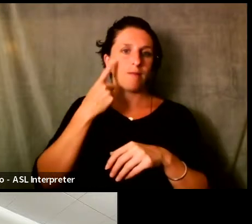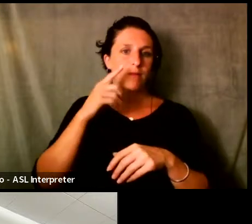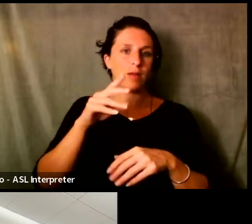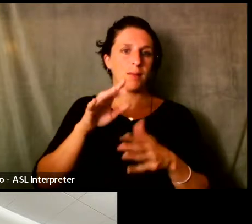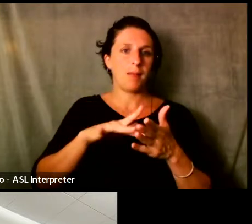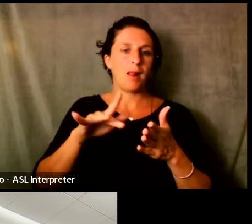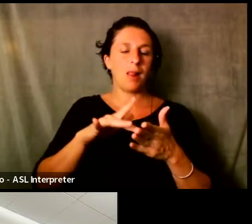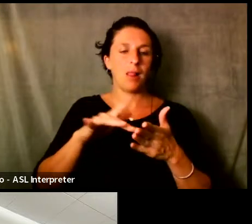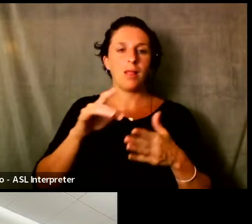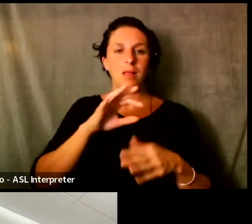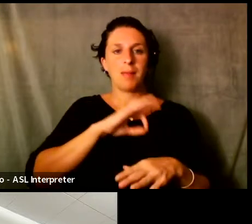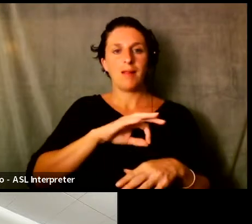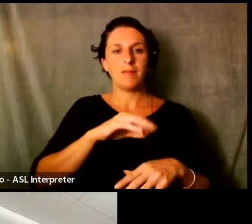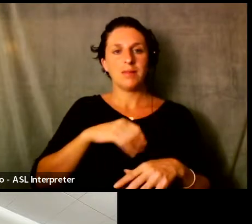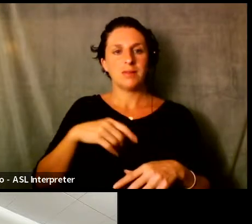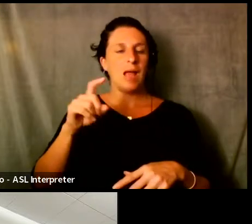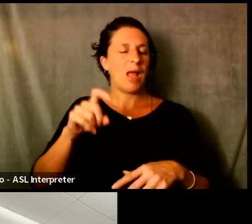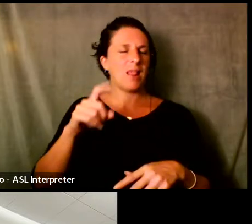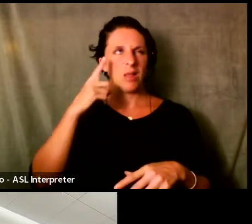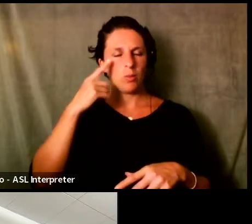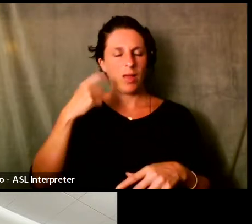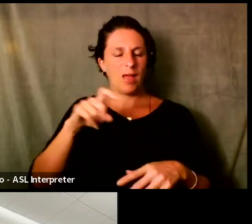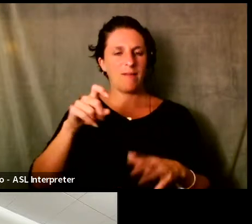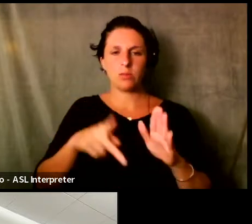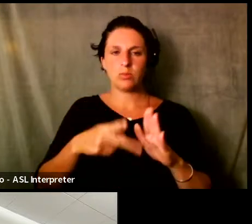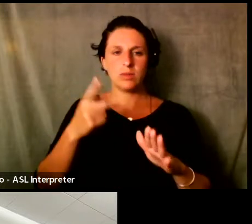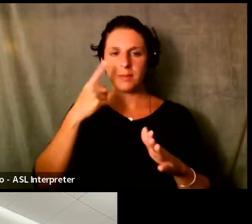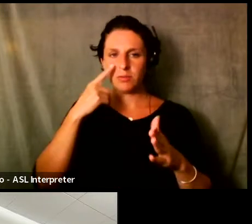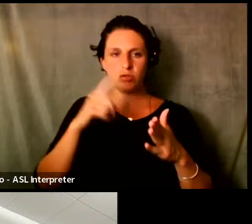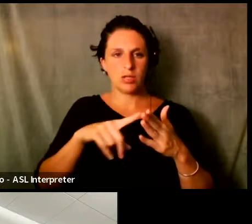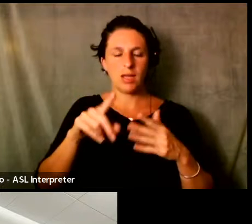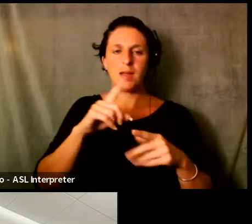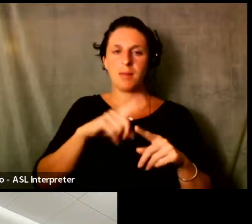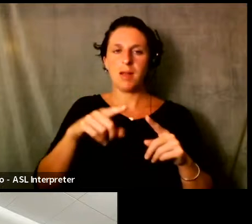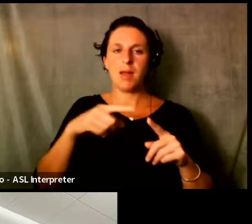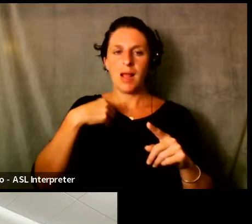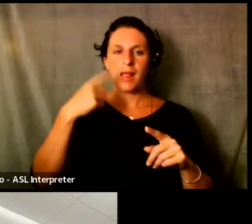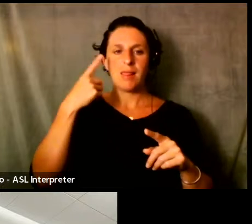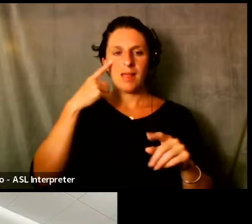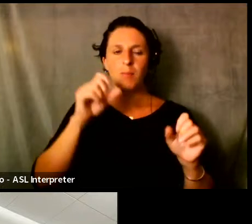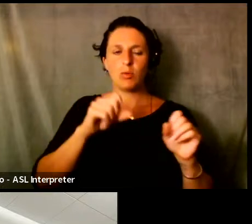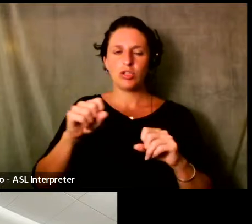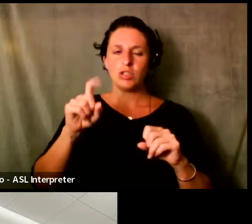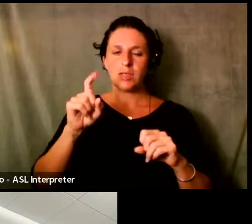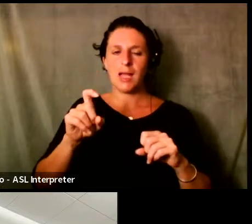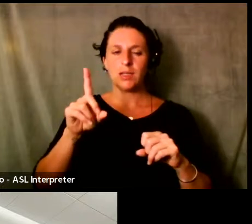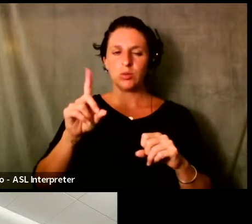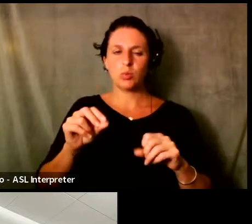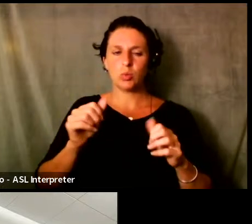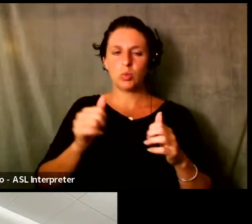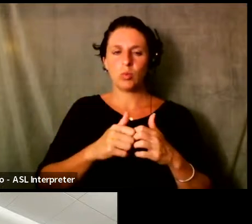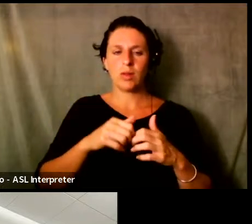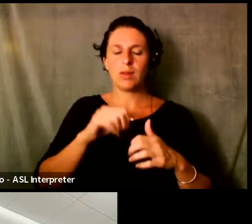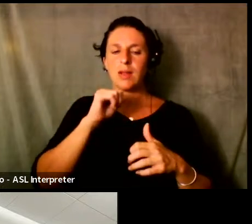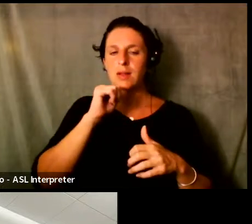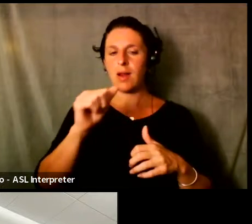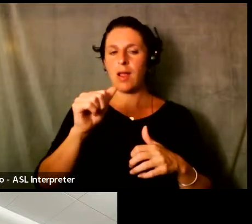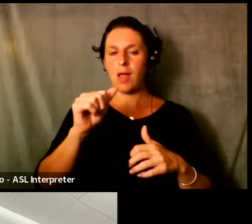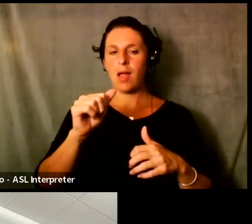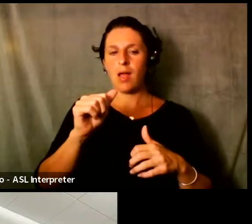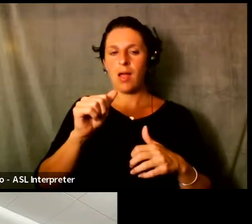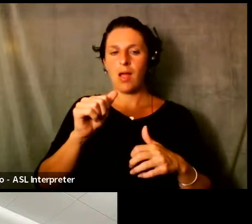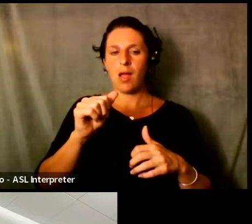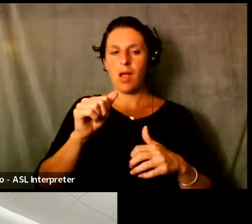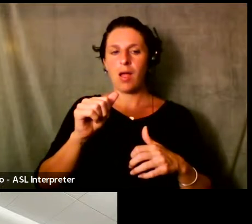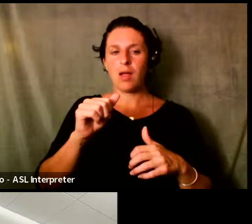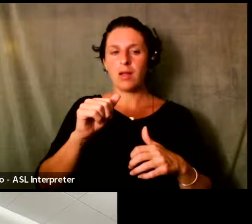I think we're gonna have to double check. But I do think it potentially has to do with not being at our contracts